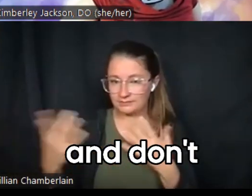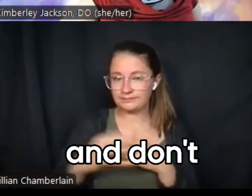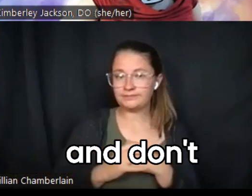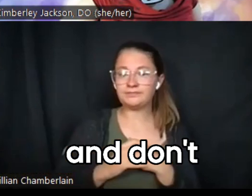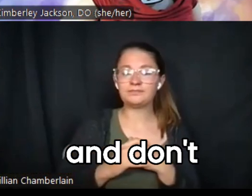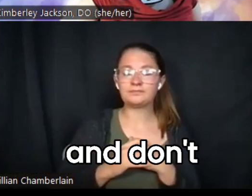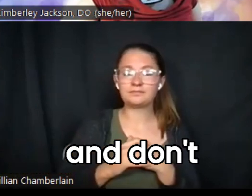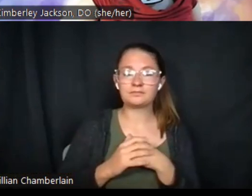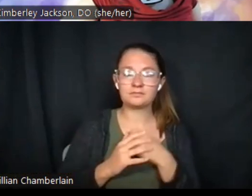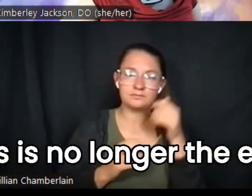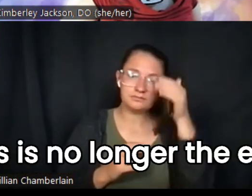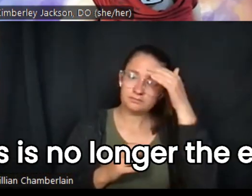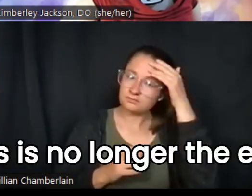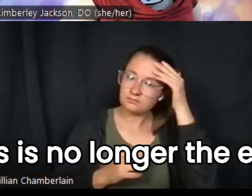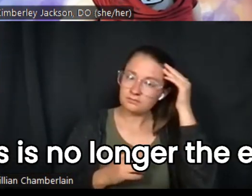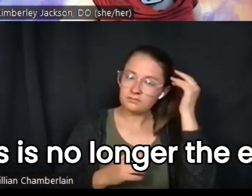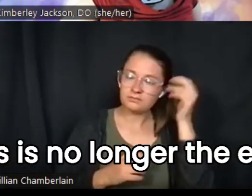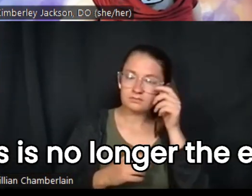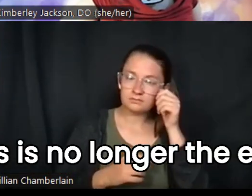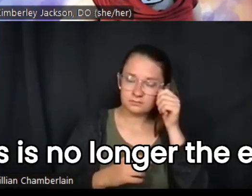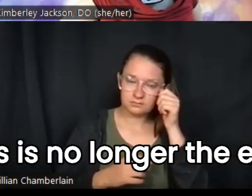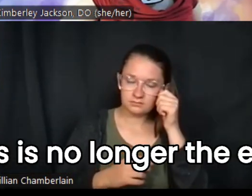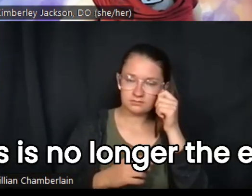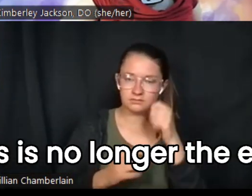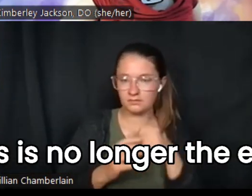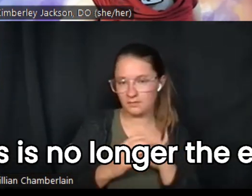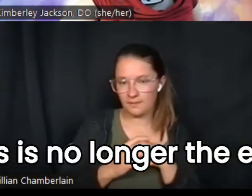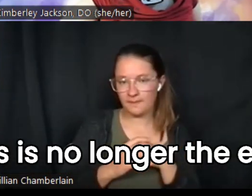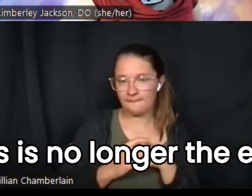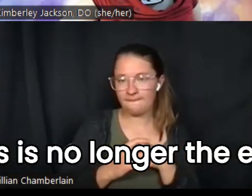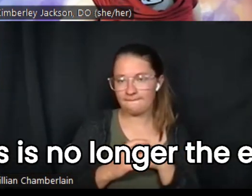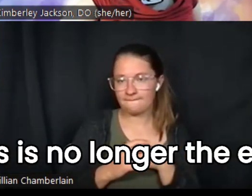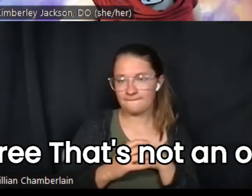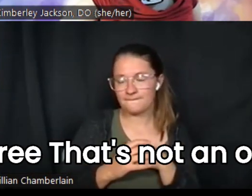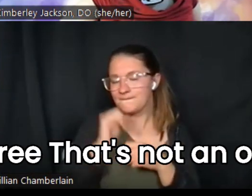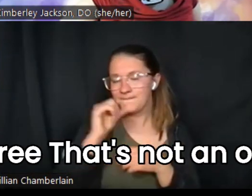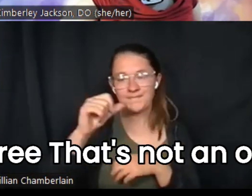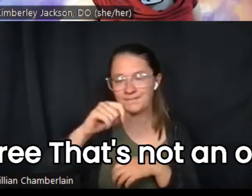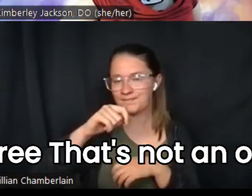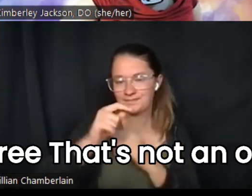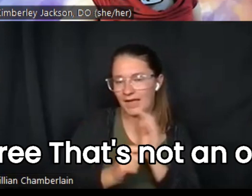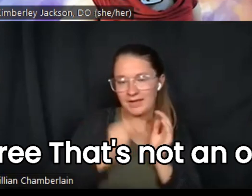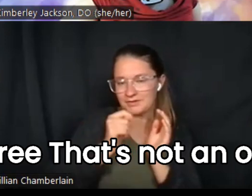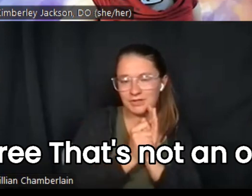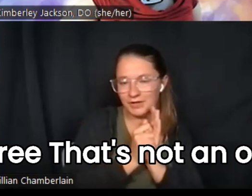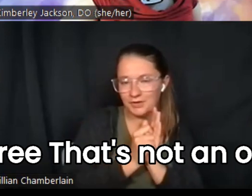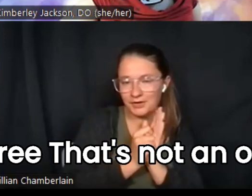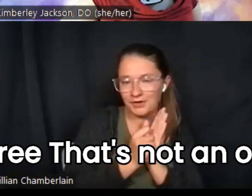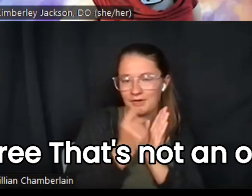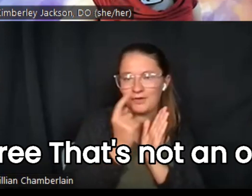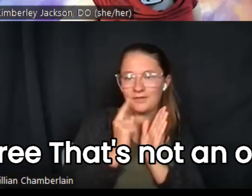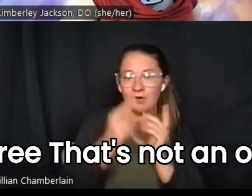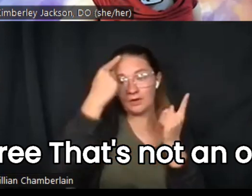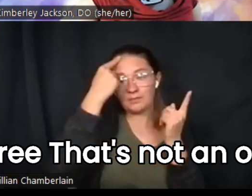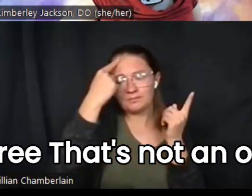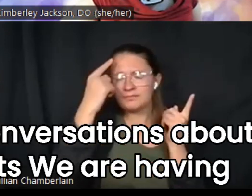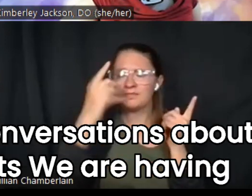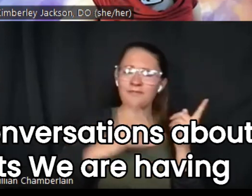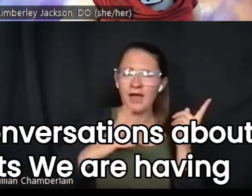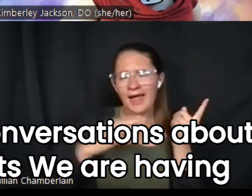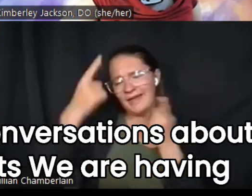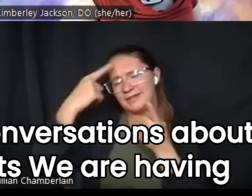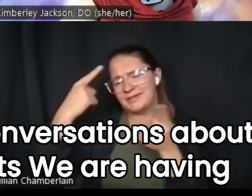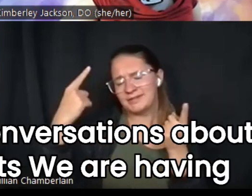And don't this is no longer the era of agree to disagree. That's not an option. We